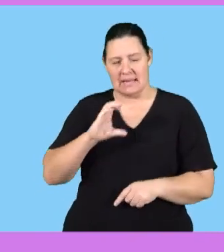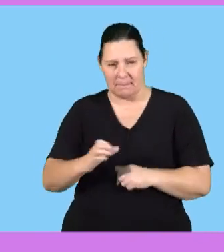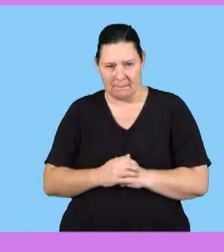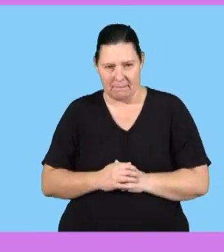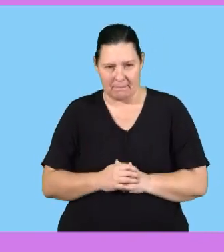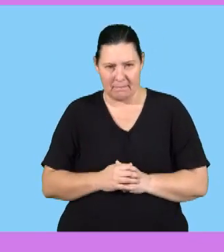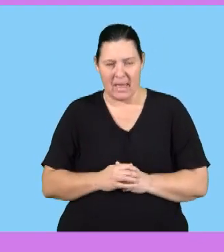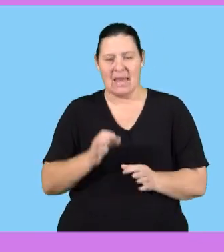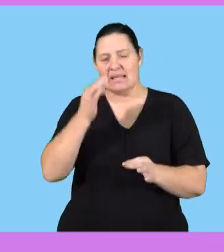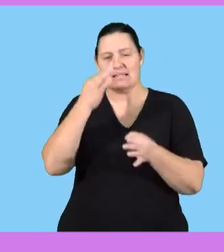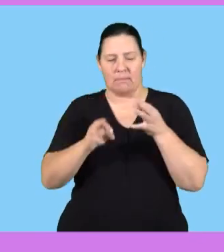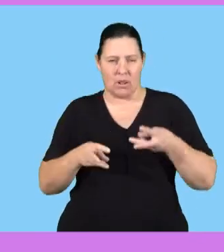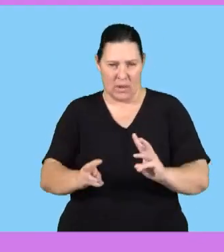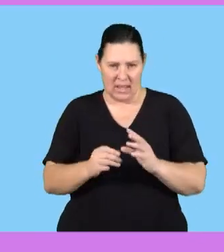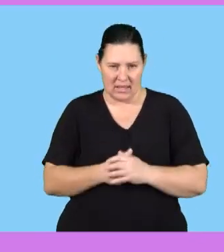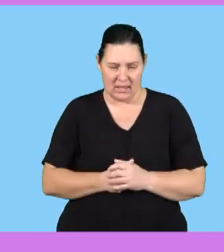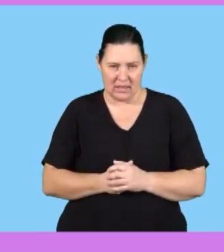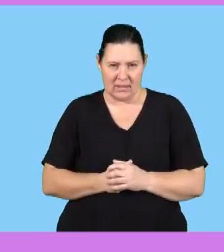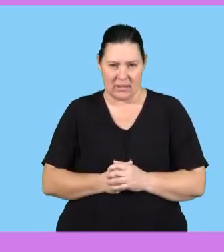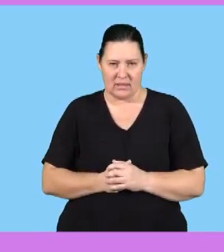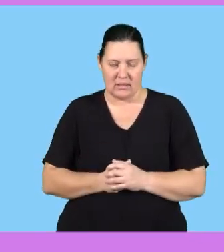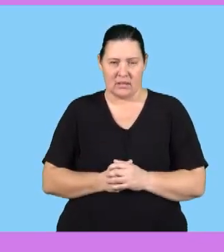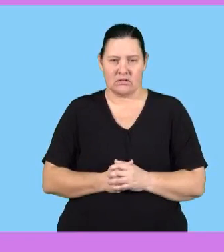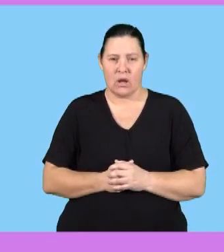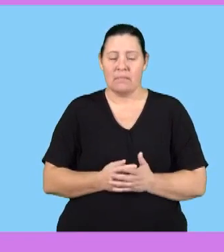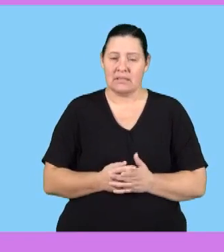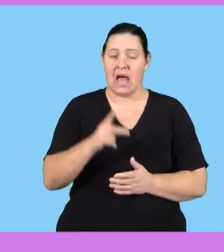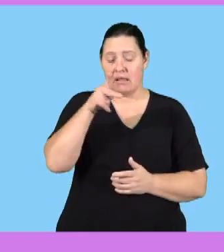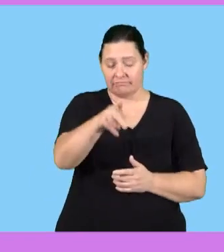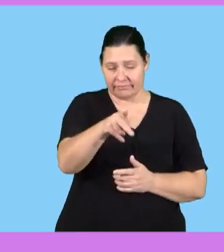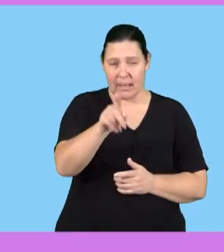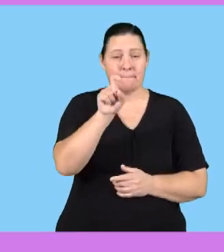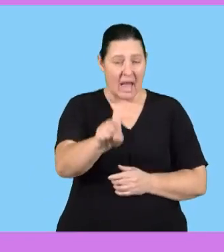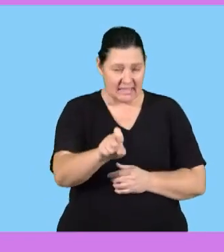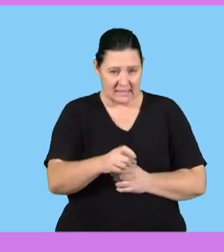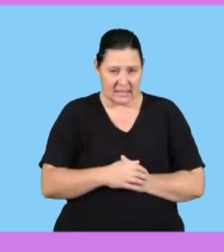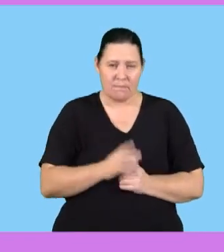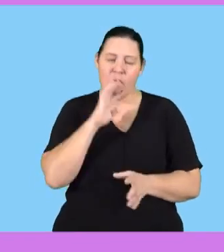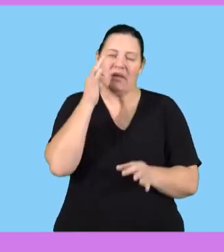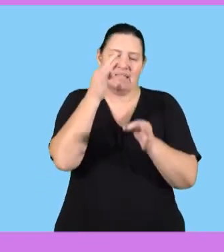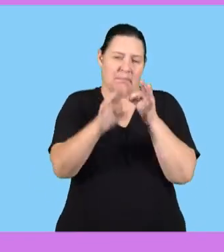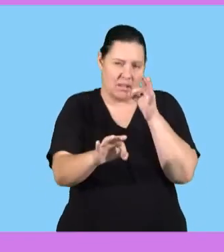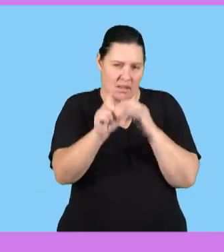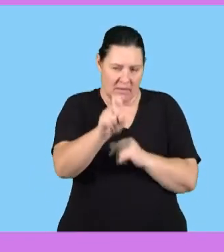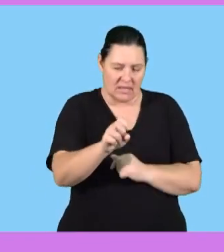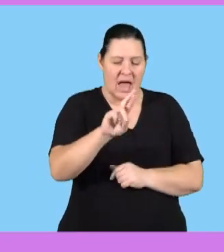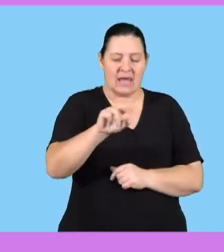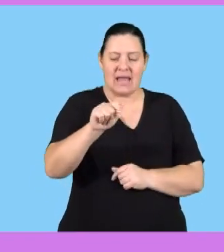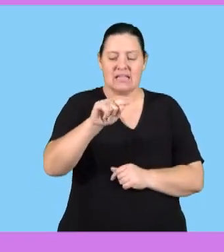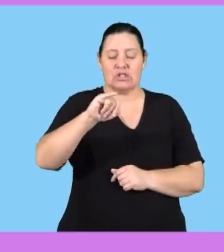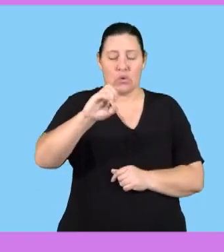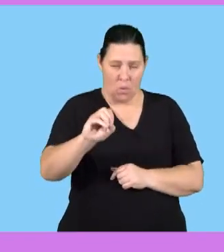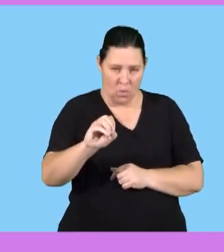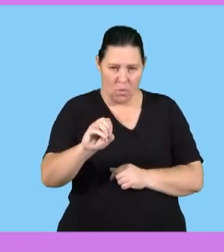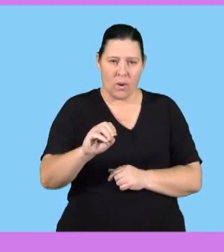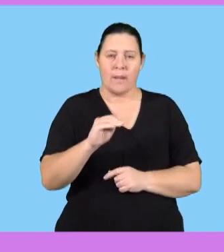the Eastern Cape in its simplest form. All right, so it must be a ratio and it must be in simplest form. So with a